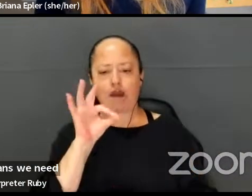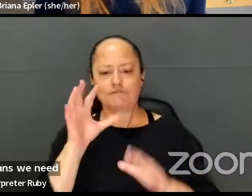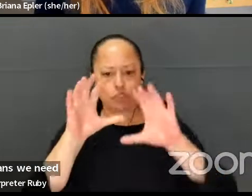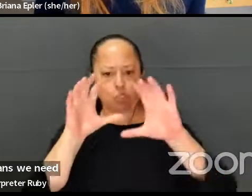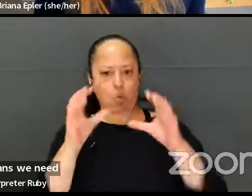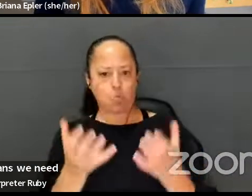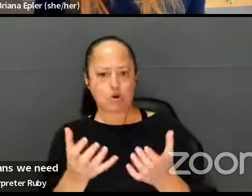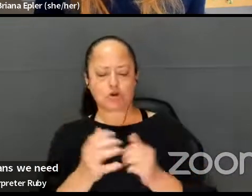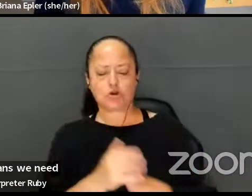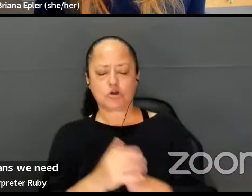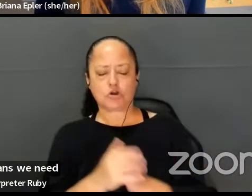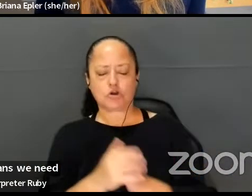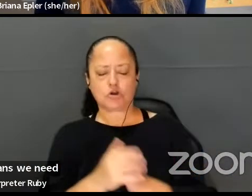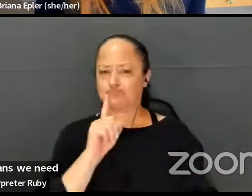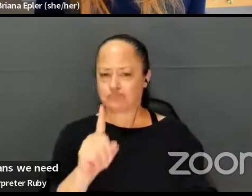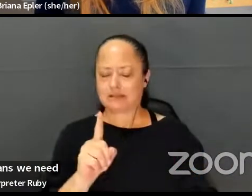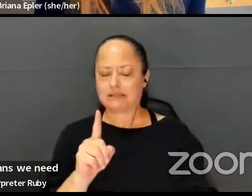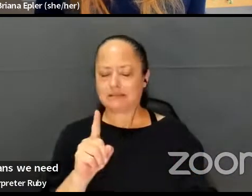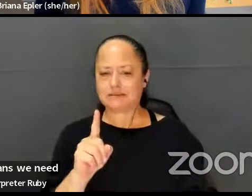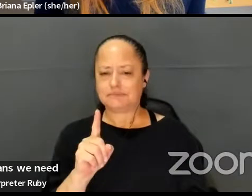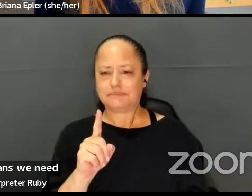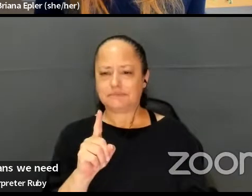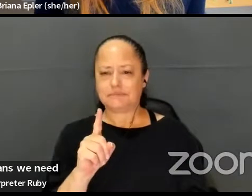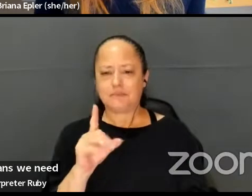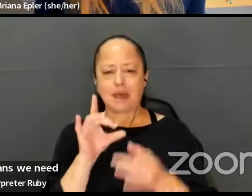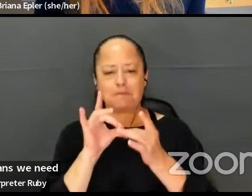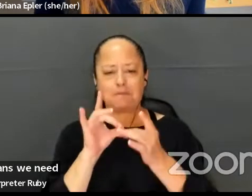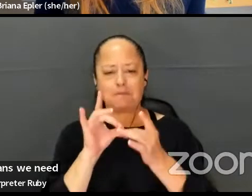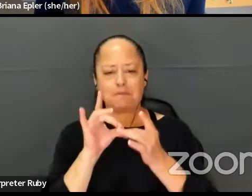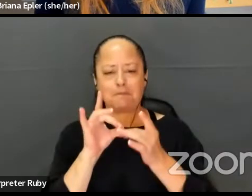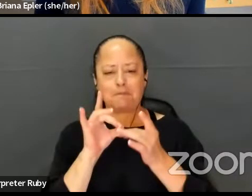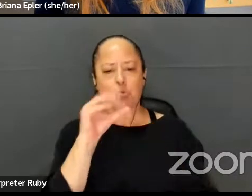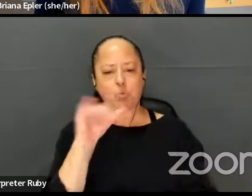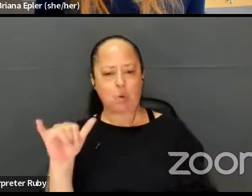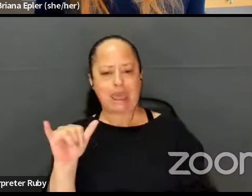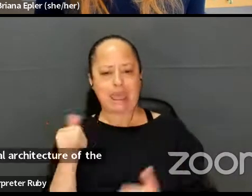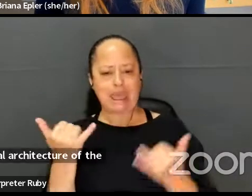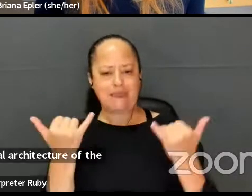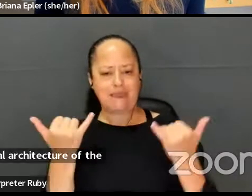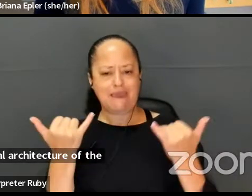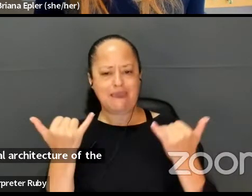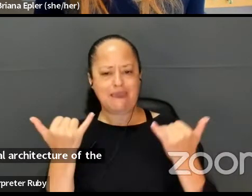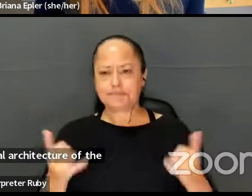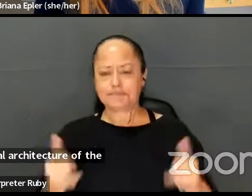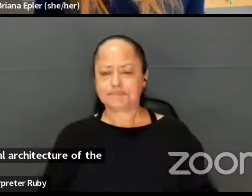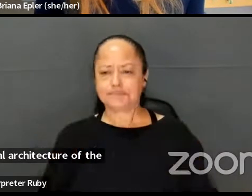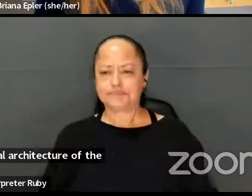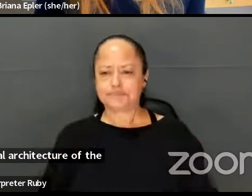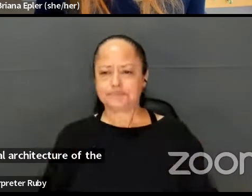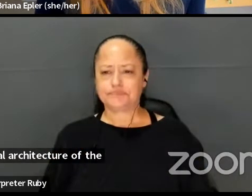It really is about a new way of being, a new way of